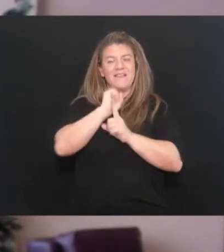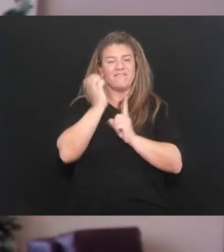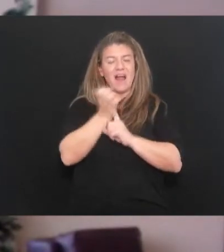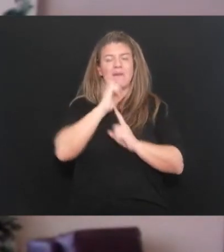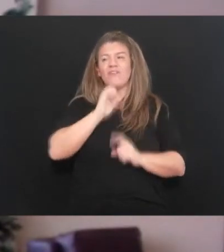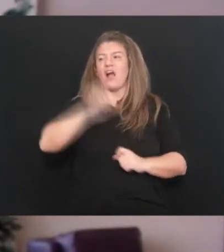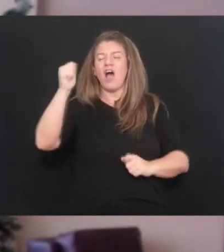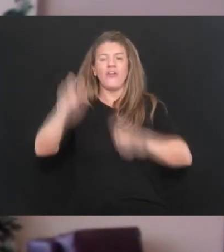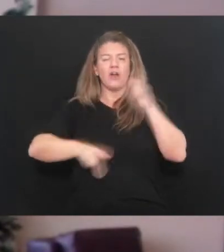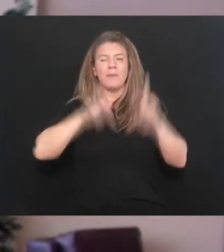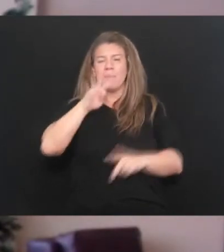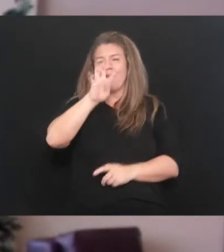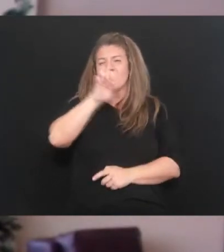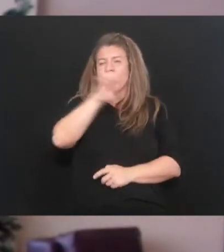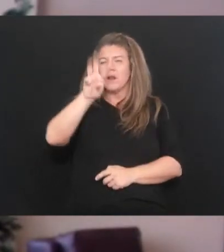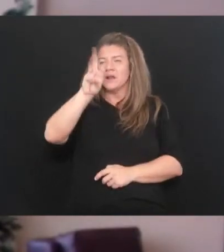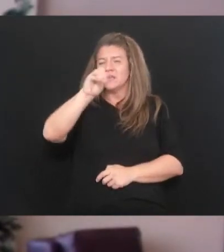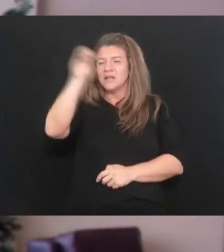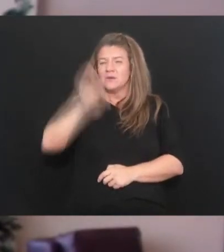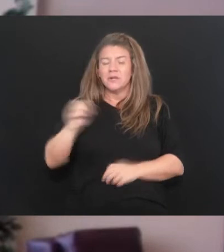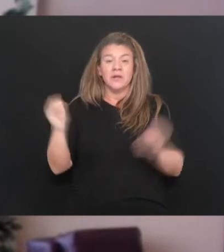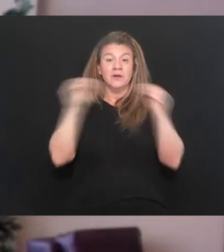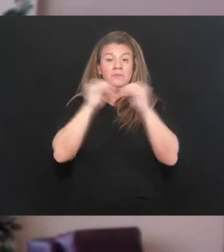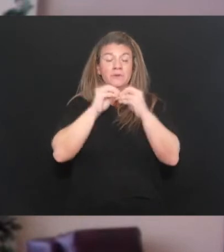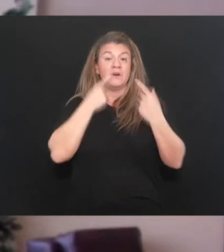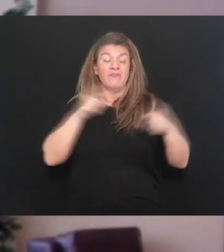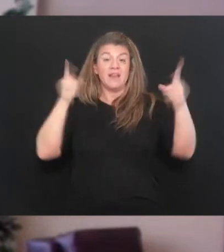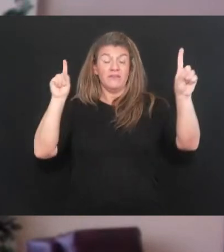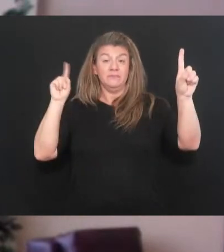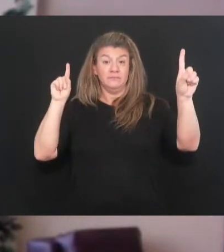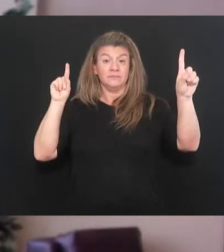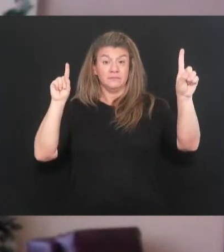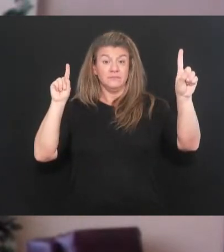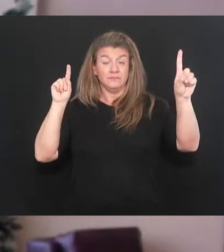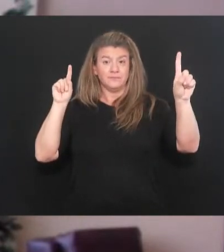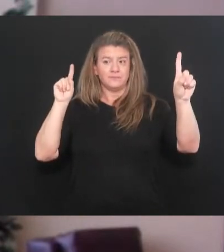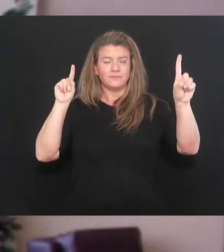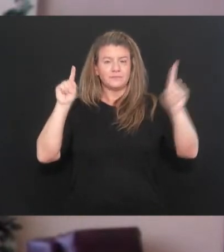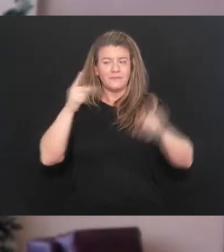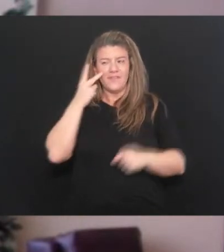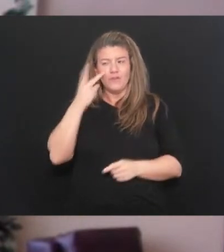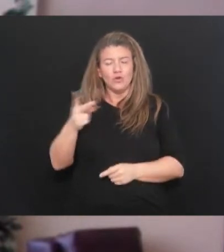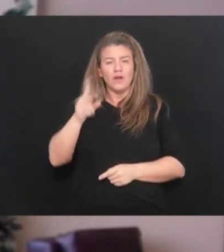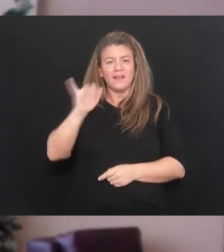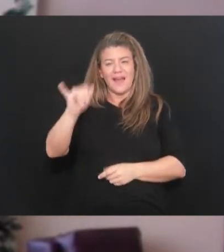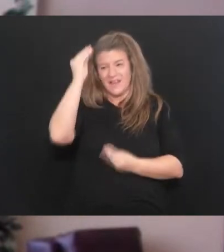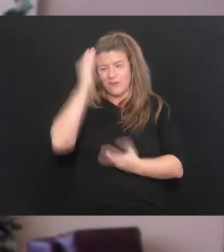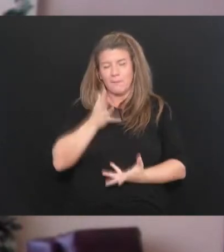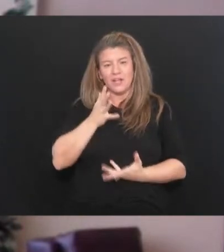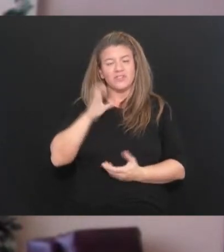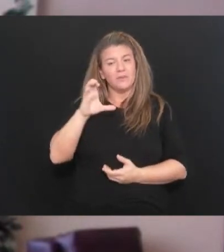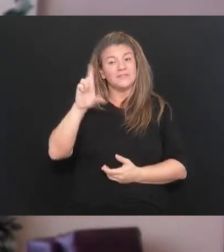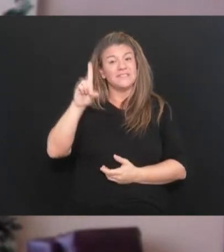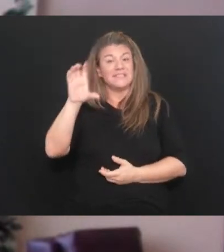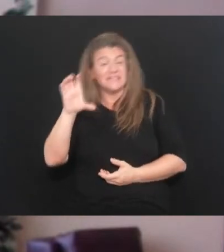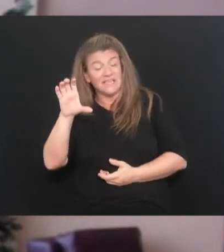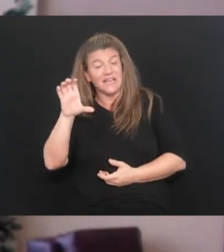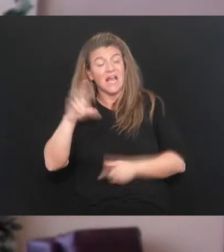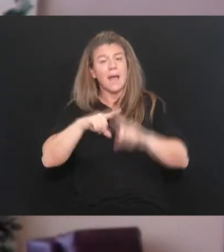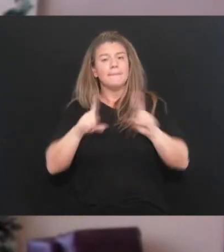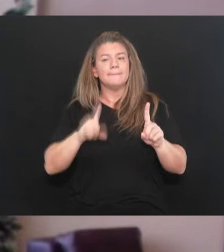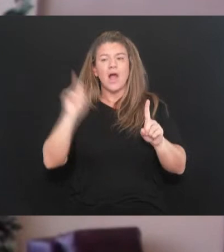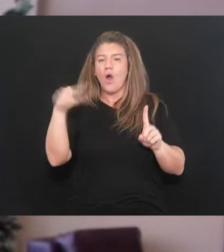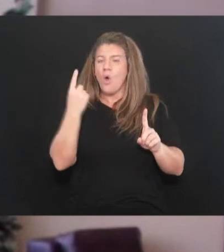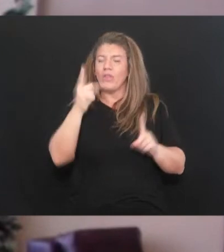about 40 to 60% effective, at least, given some data through the Centers for Disease Control, but only